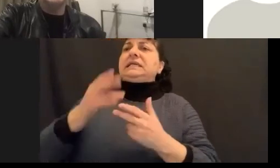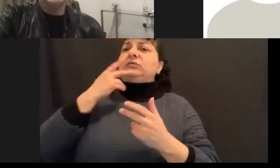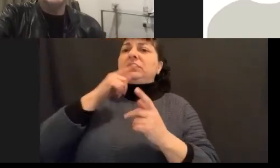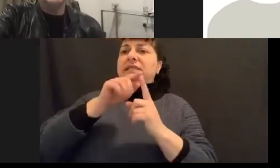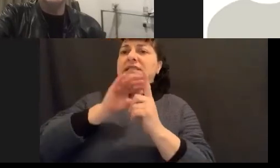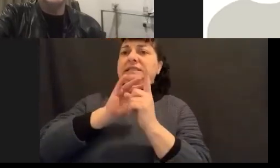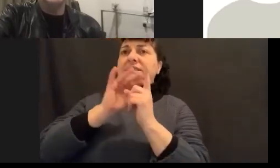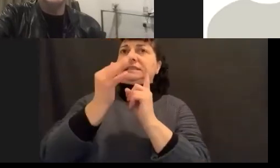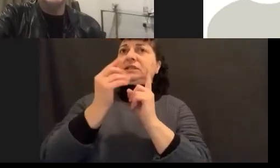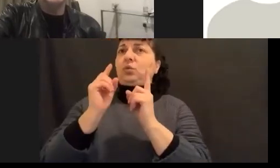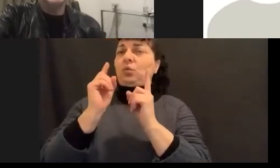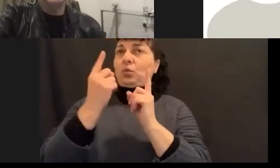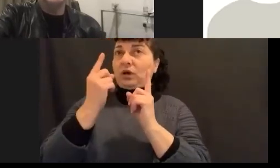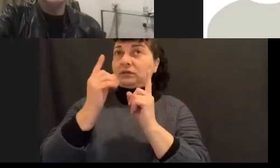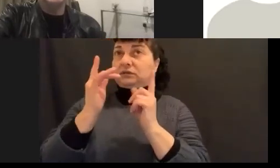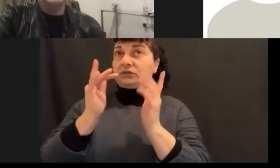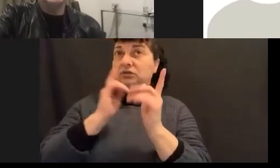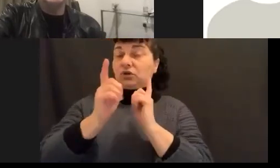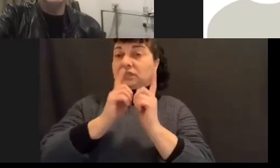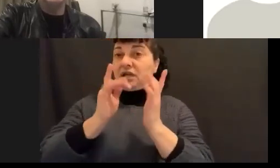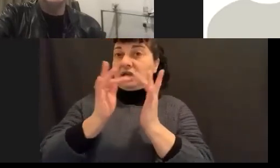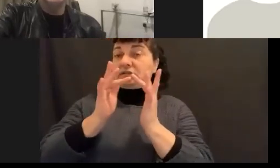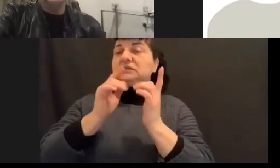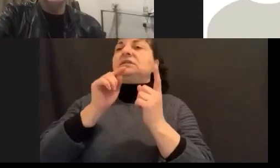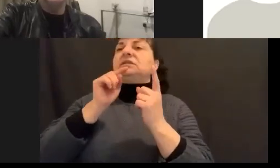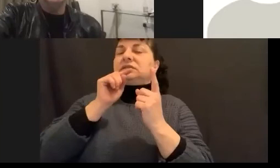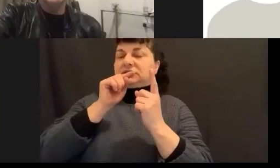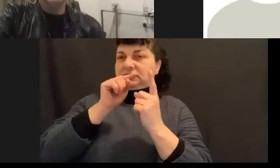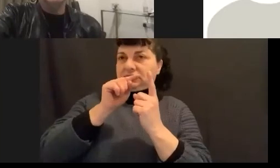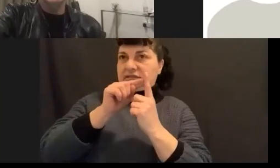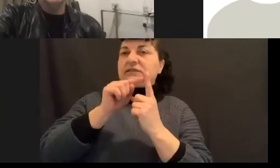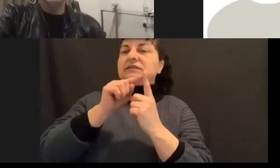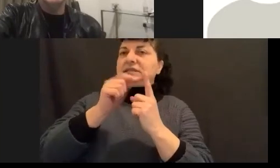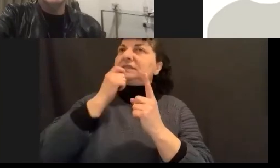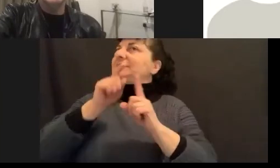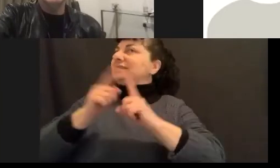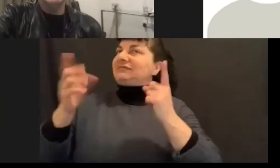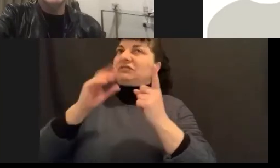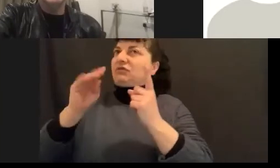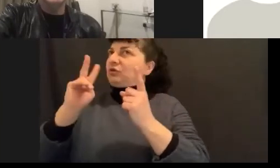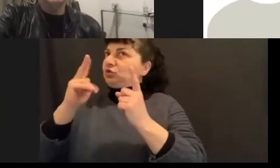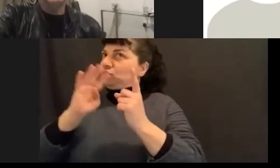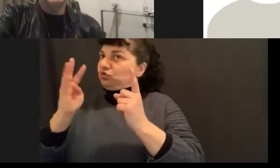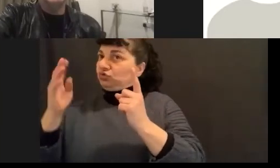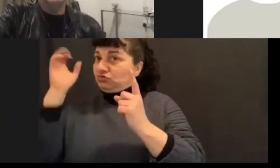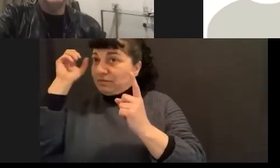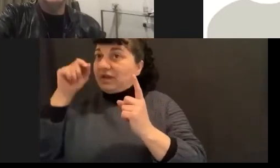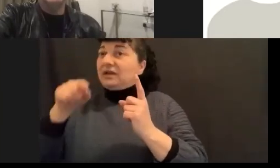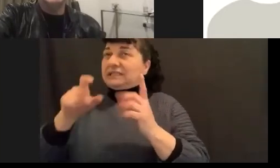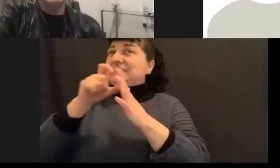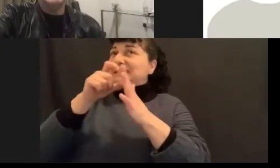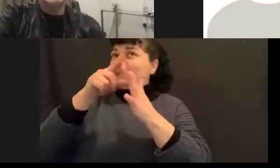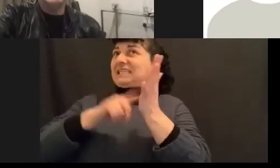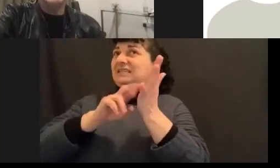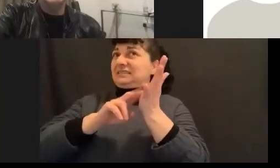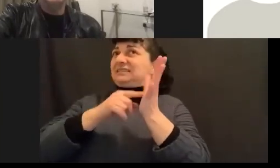and only to find new cases coming forward in other classes. So that was the first real evidence that Delta seems to behave differently from